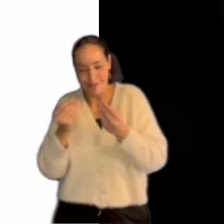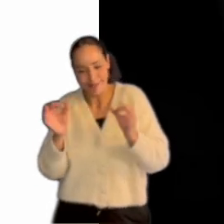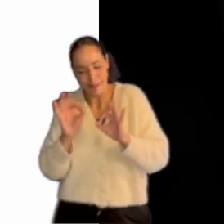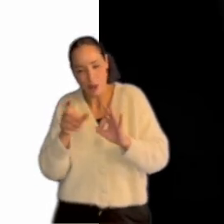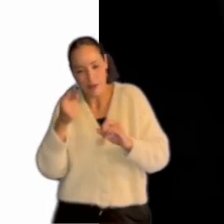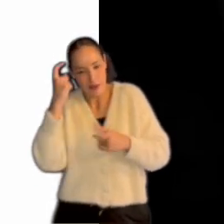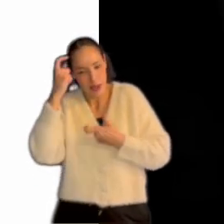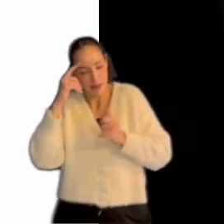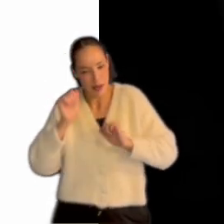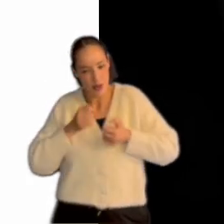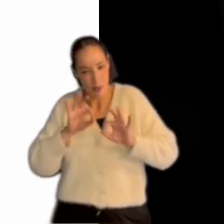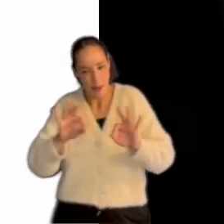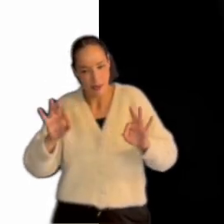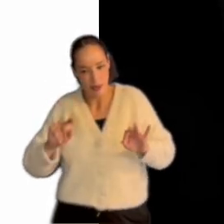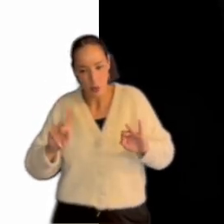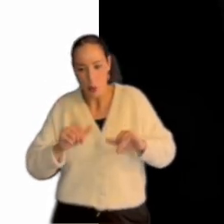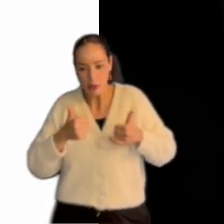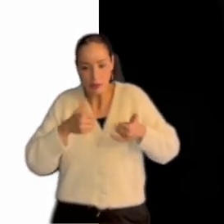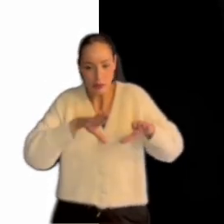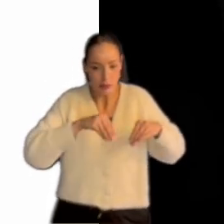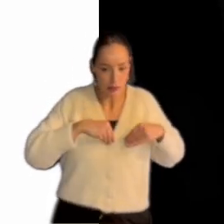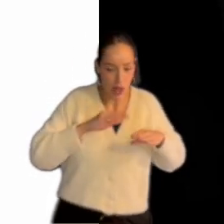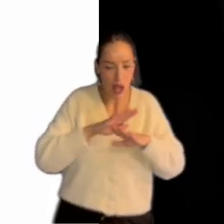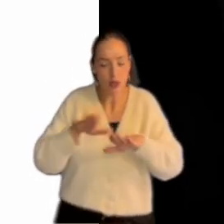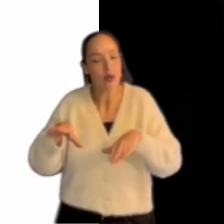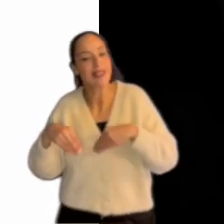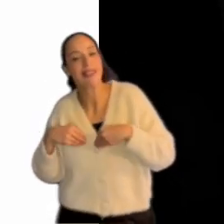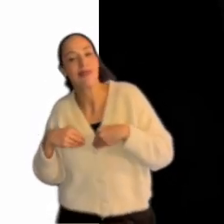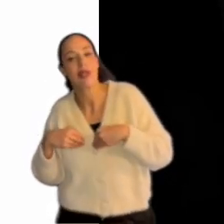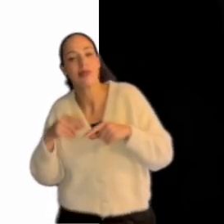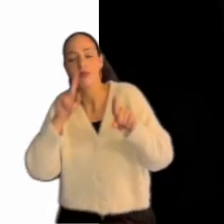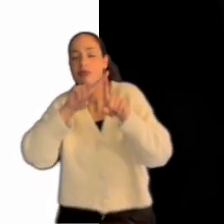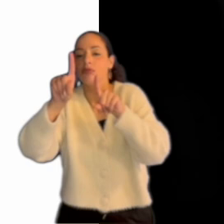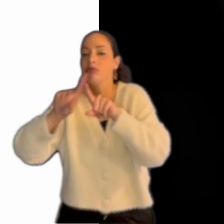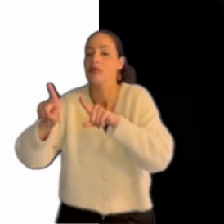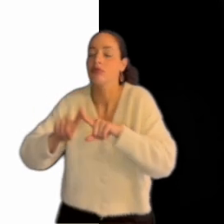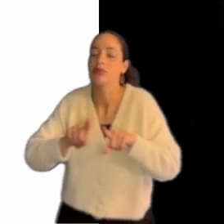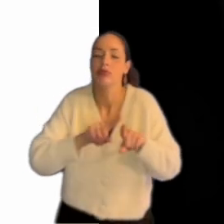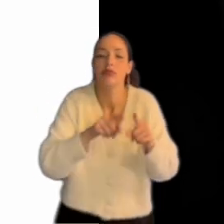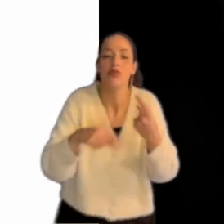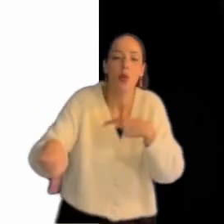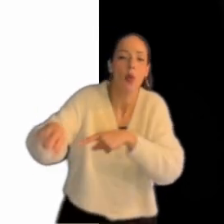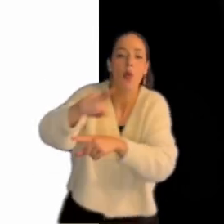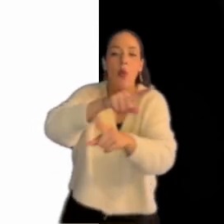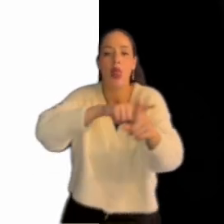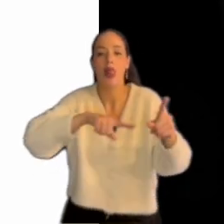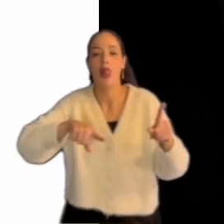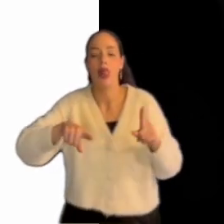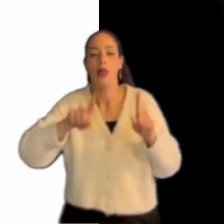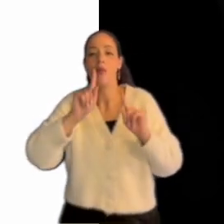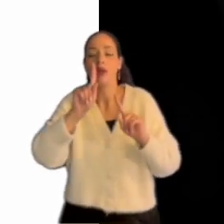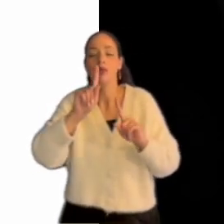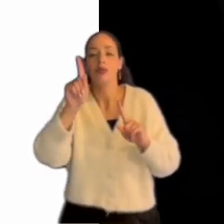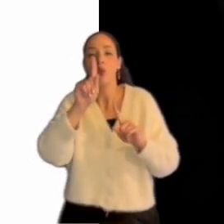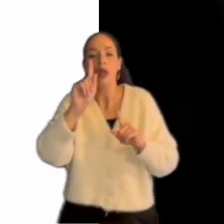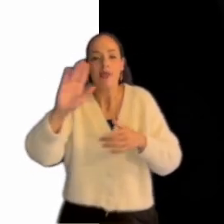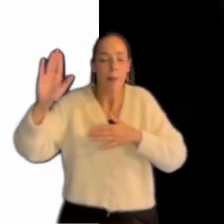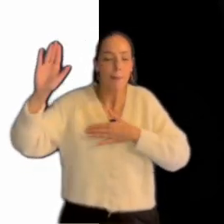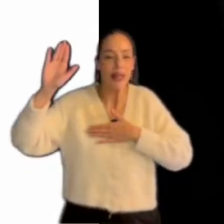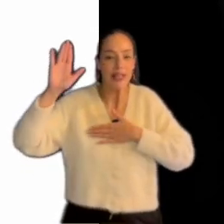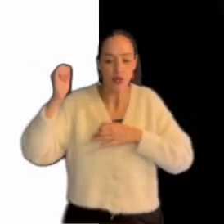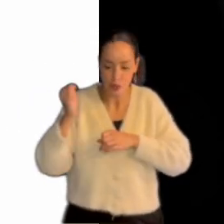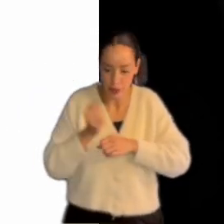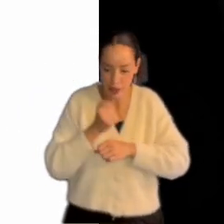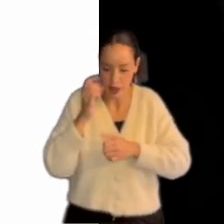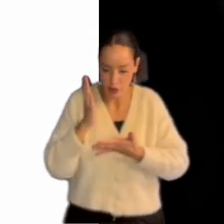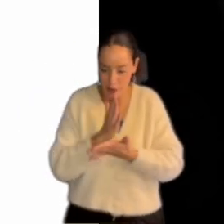must be one that you are sure you can honour, not just now, but in the months and years that follow. In my own work, I've learnt from experience the strain that this